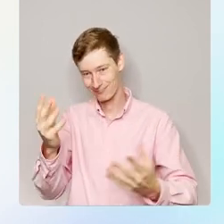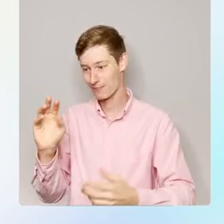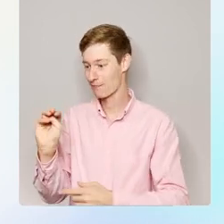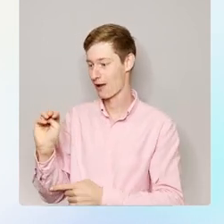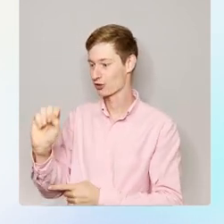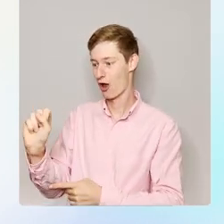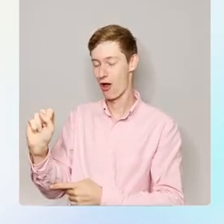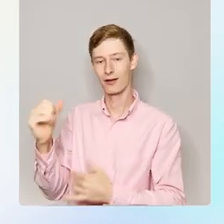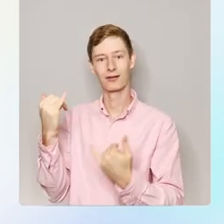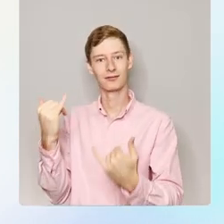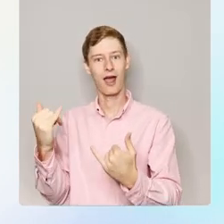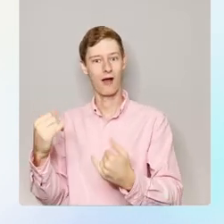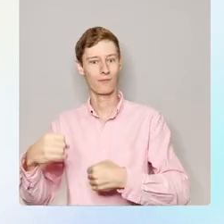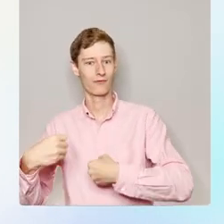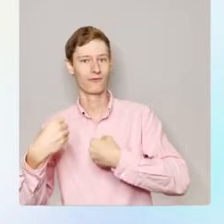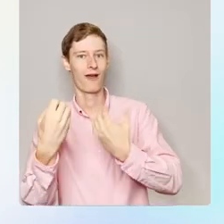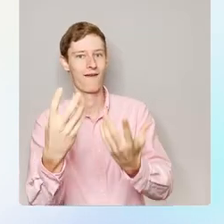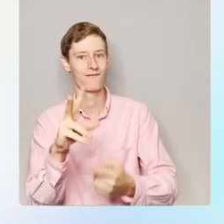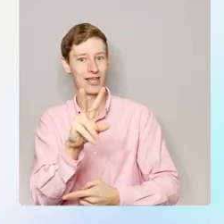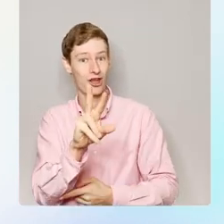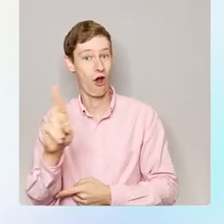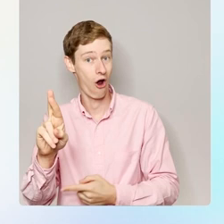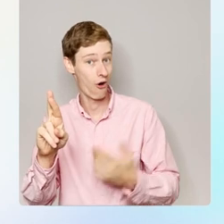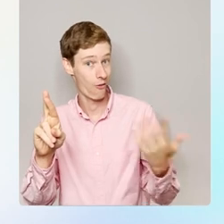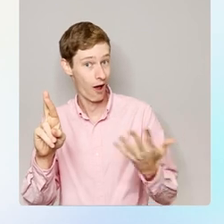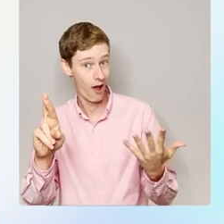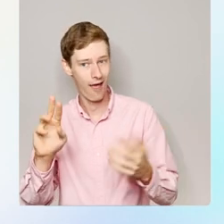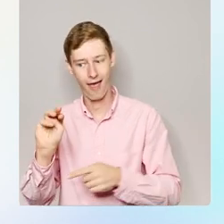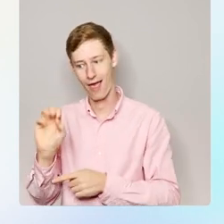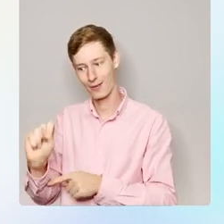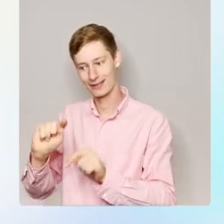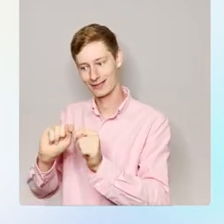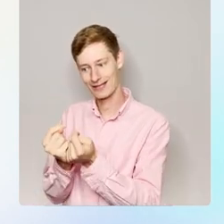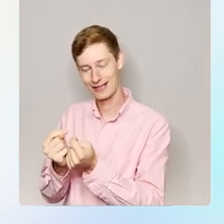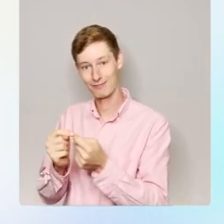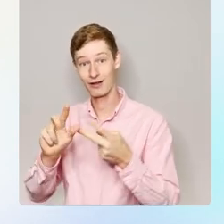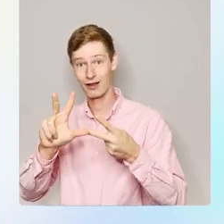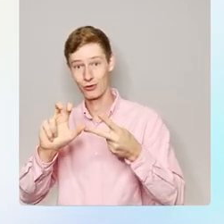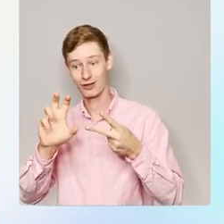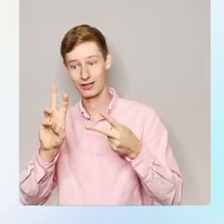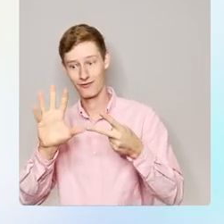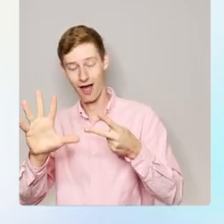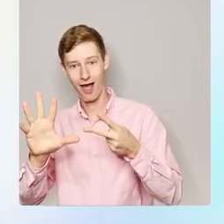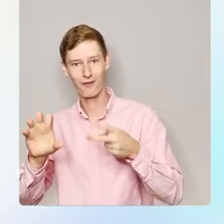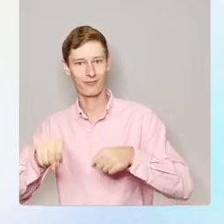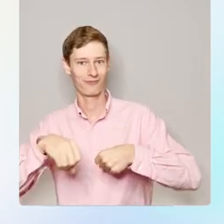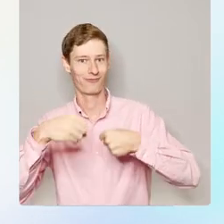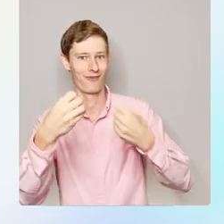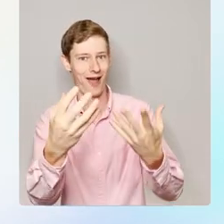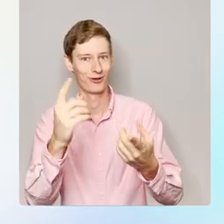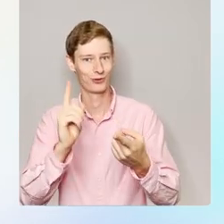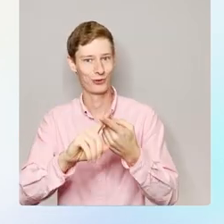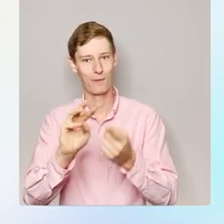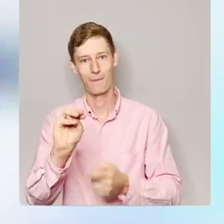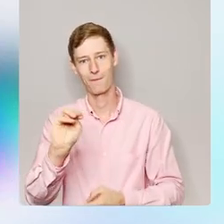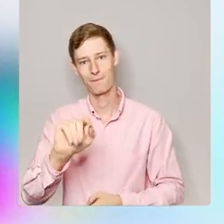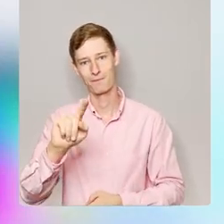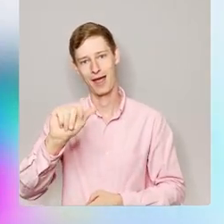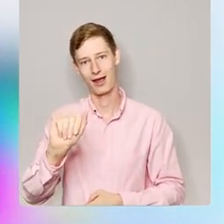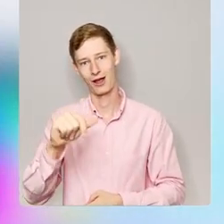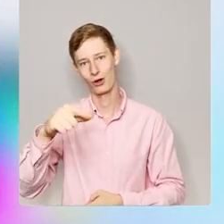is bringing VR versions of Teams and Windows 365 to the MetaQuest Store for productivity